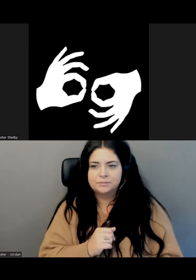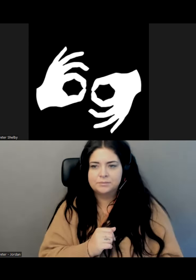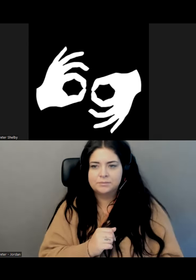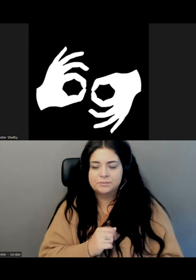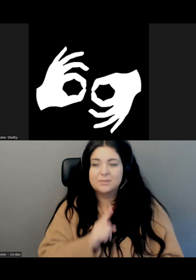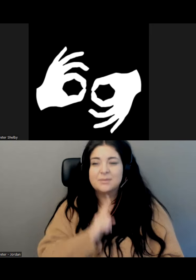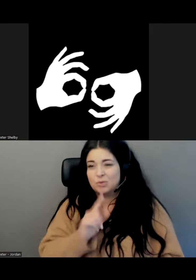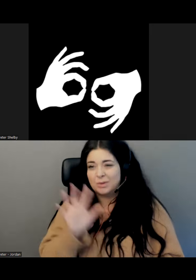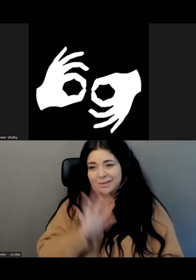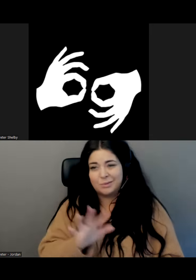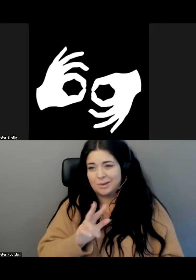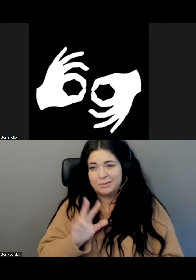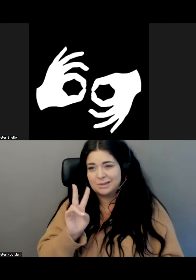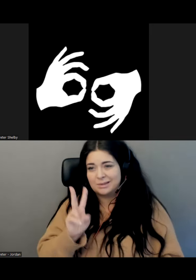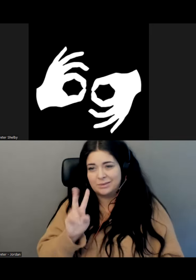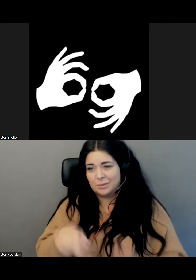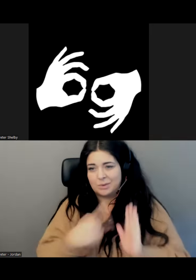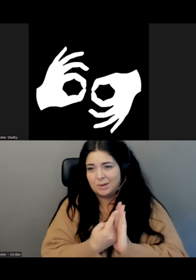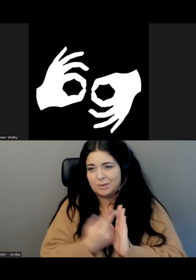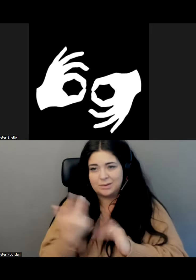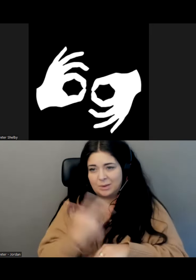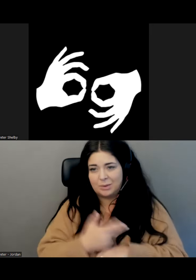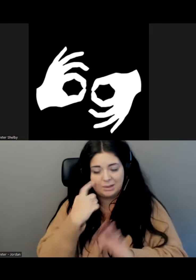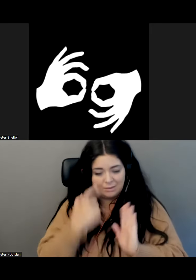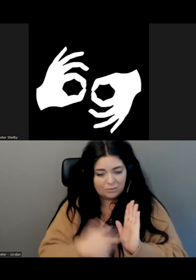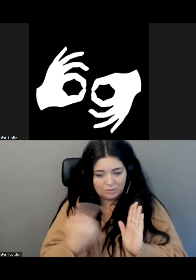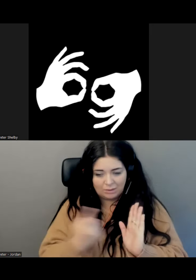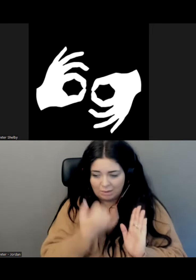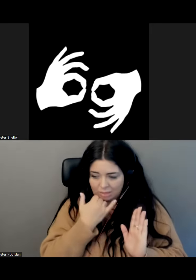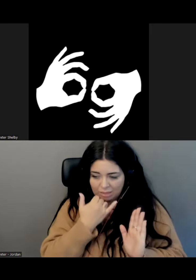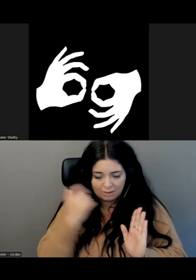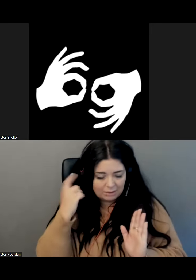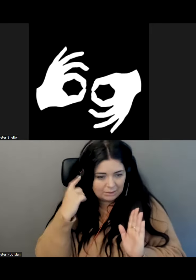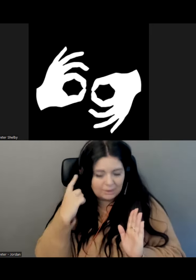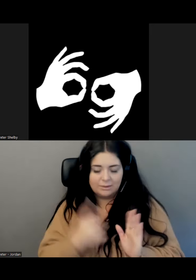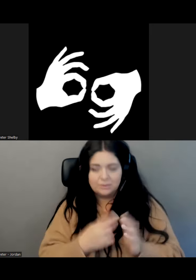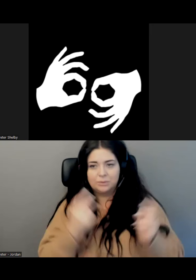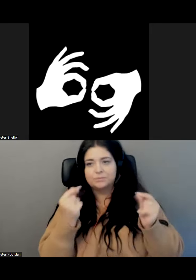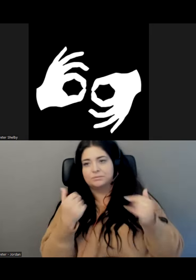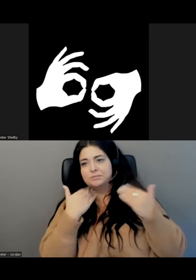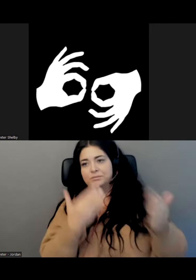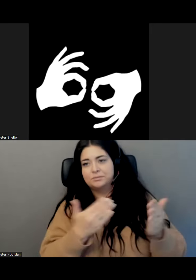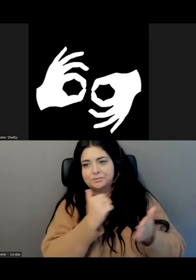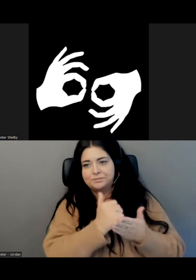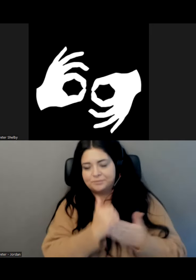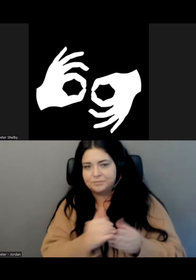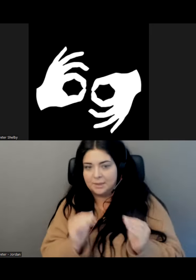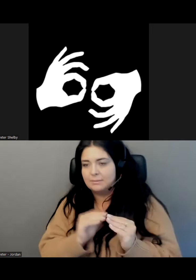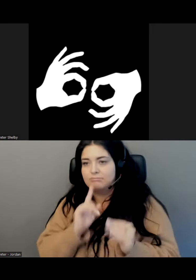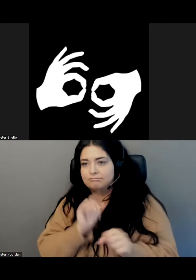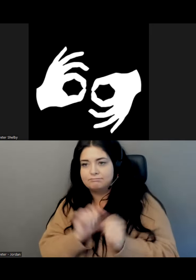72 hours of noticing something like that. So it's definitely, as Karla said, a medical